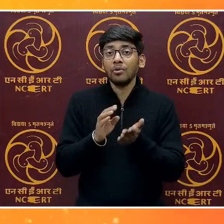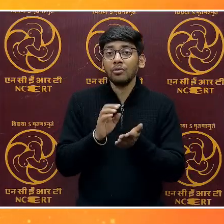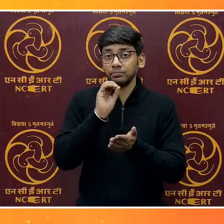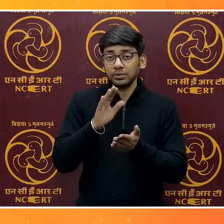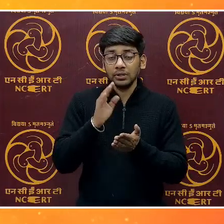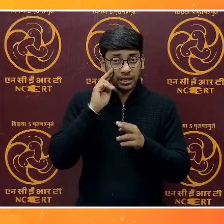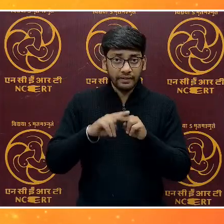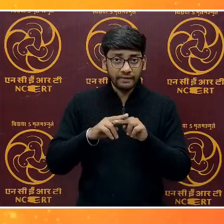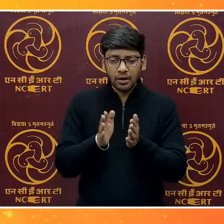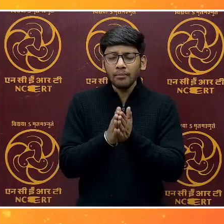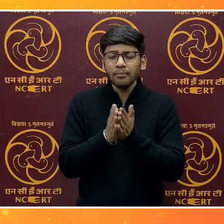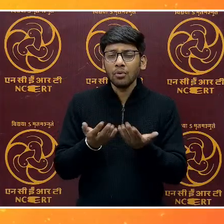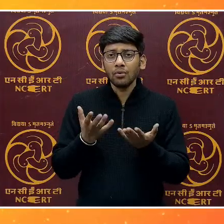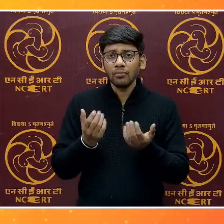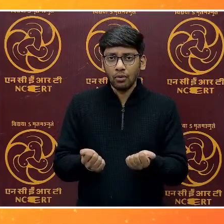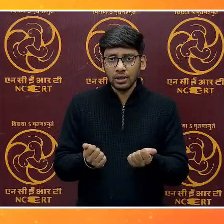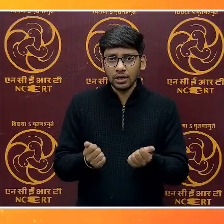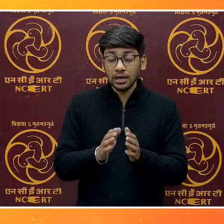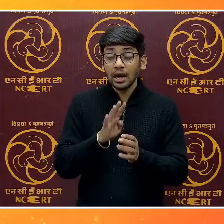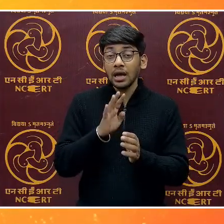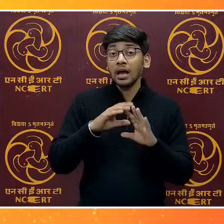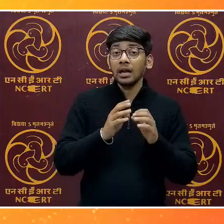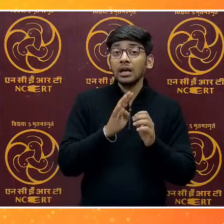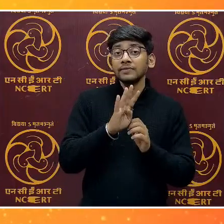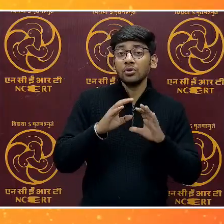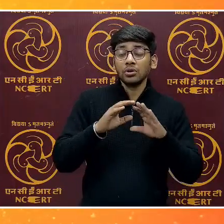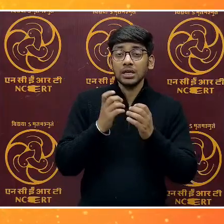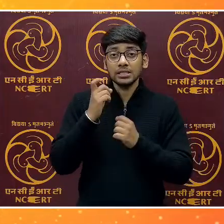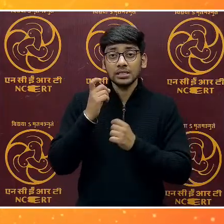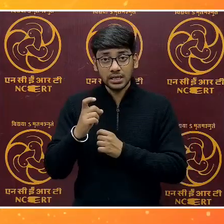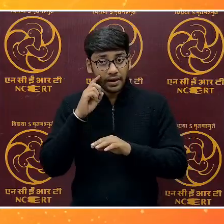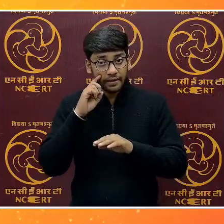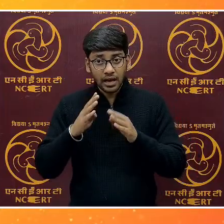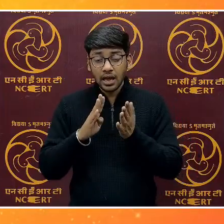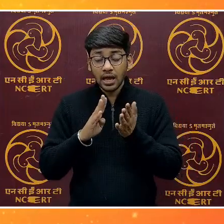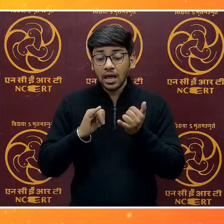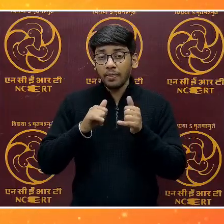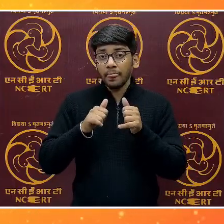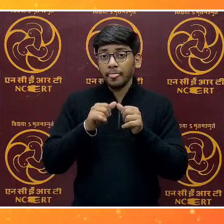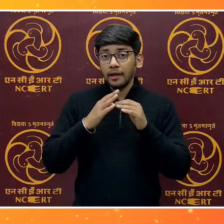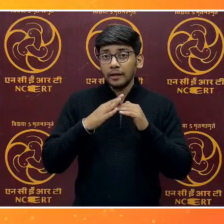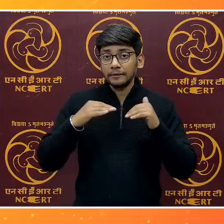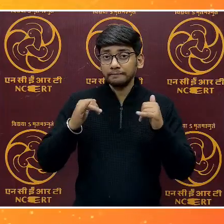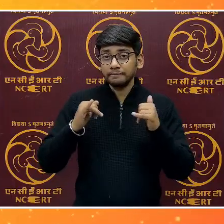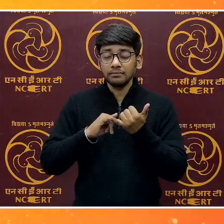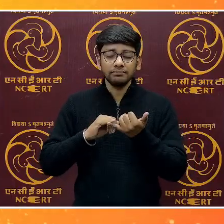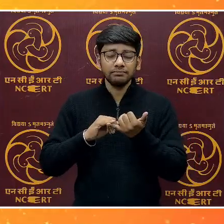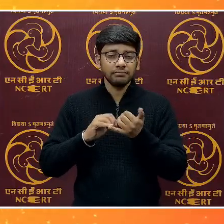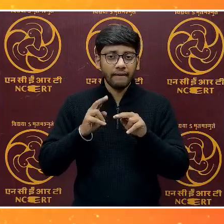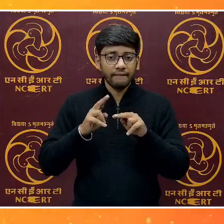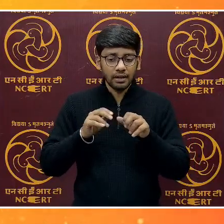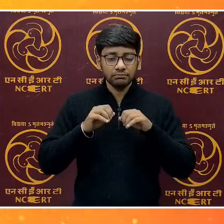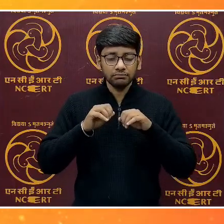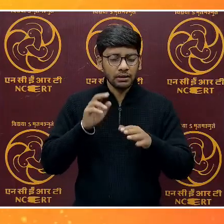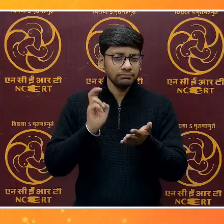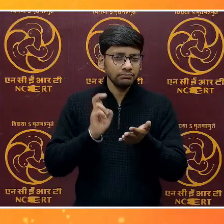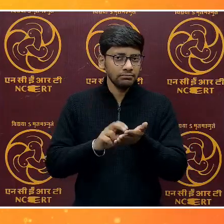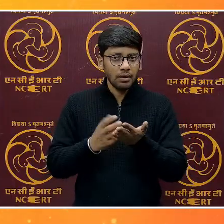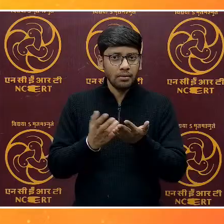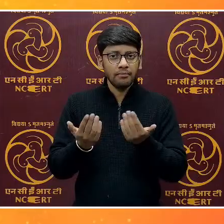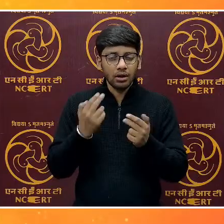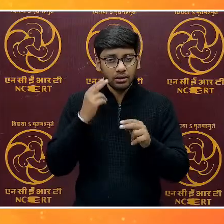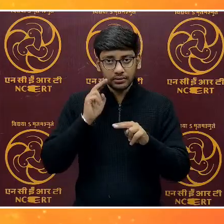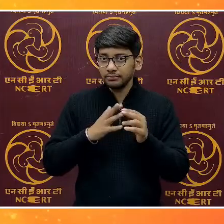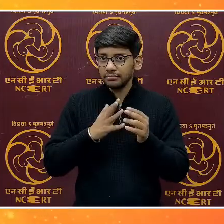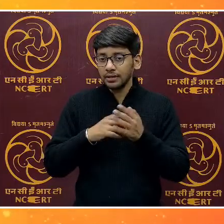See, textbooks for grade 4 and 7 are now available on Amazon, Flipkart and NCERT website. You can purchase them from there